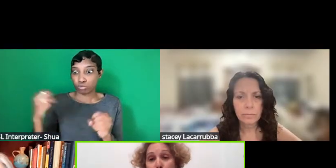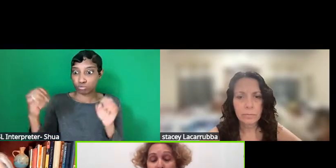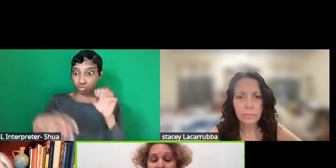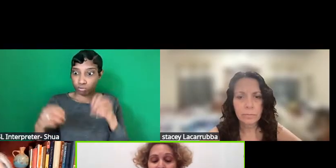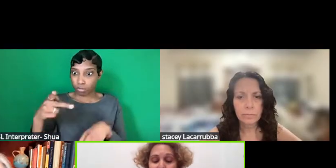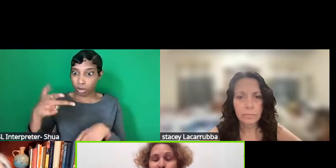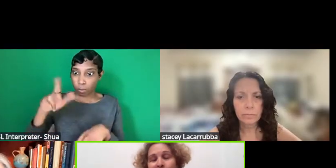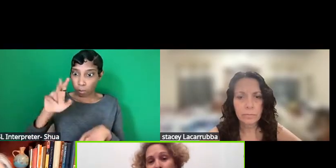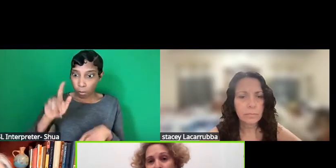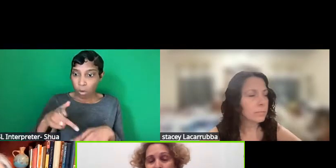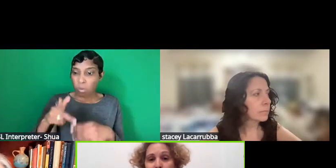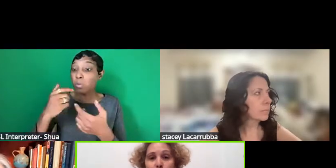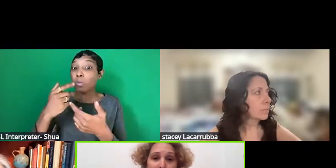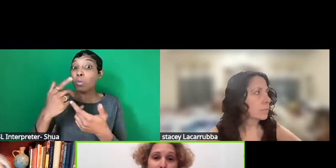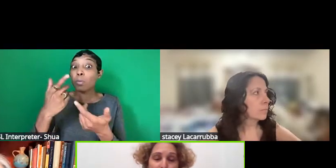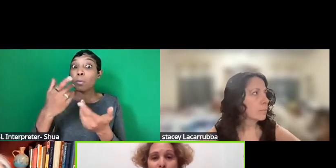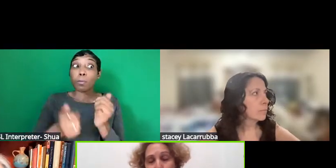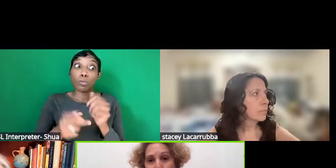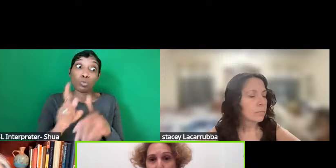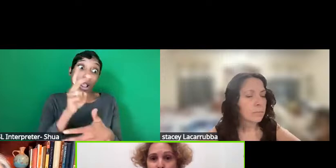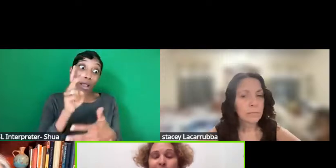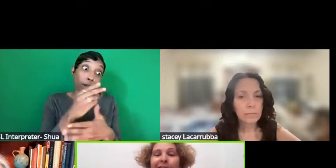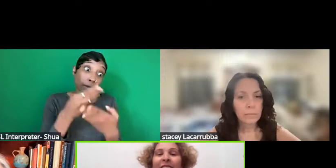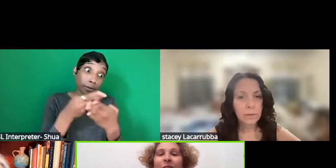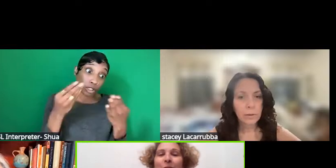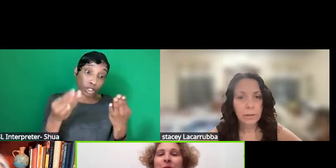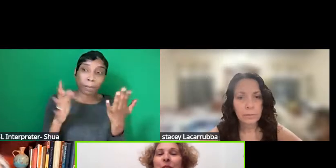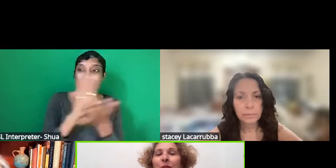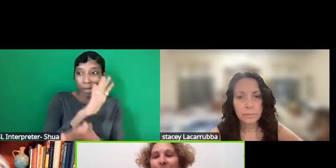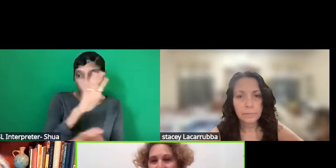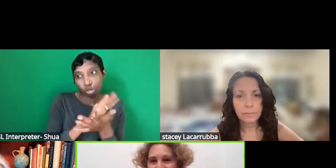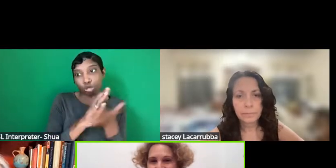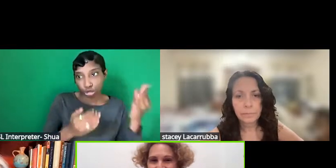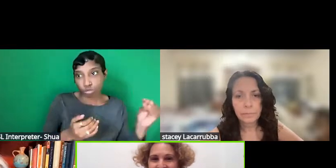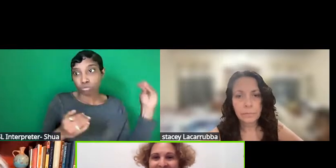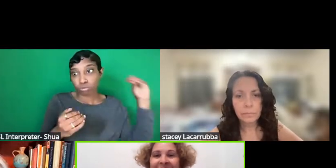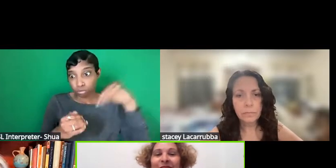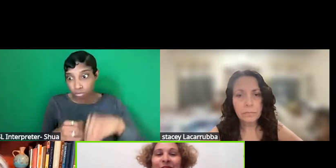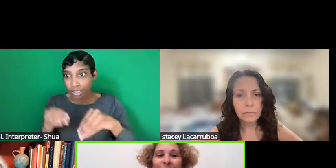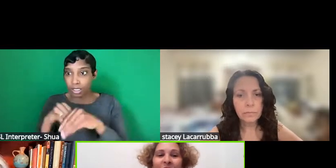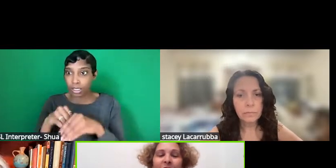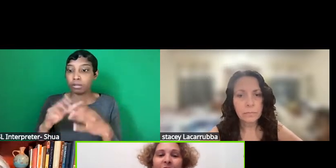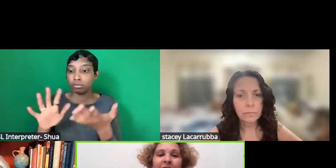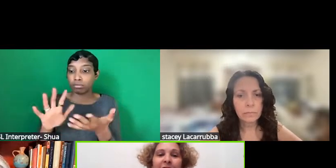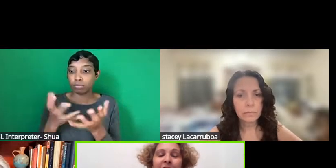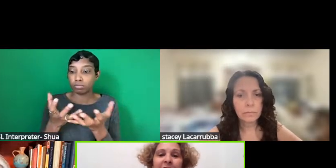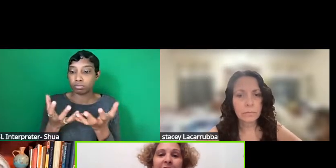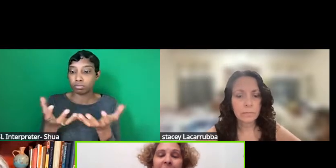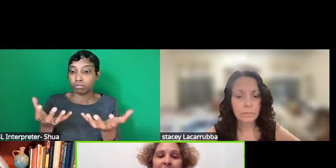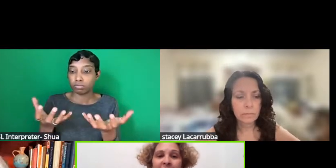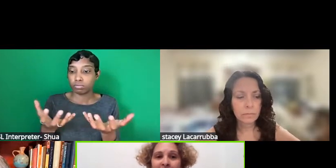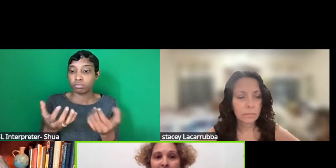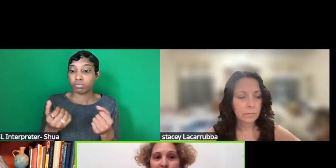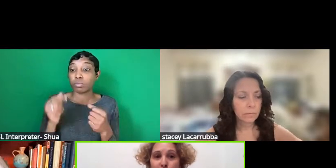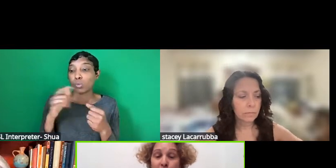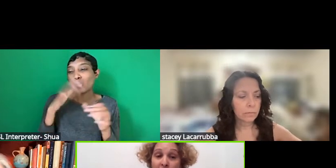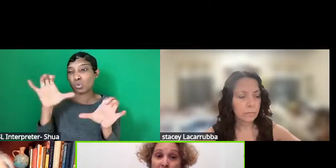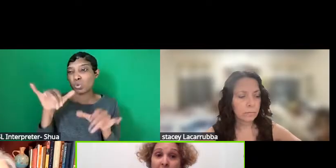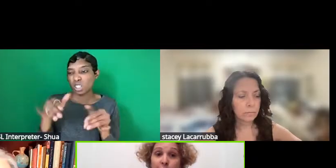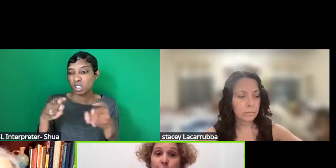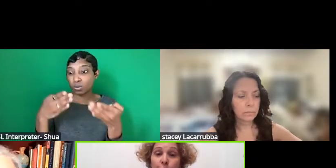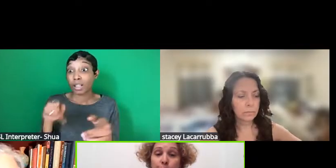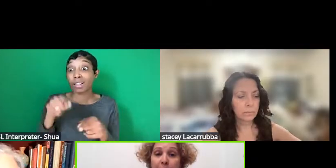used in paper making. So kind of ironic, you make paper out of paper when you're doing it this way. So in these kinds